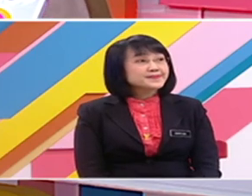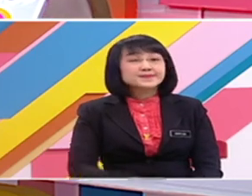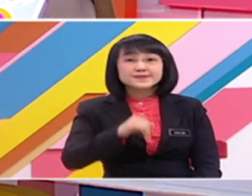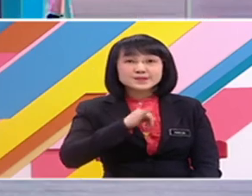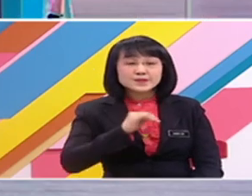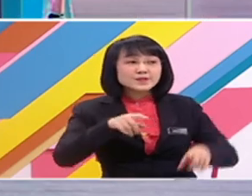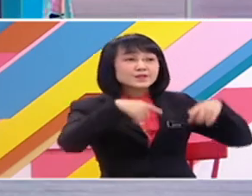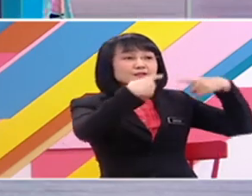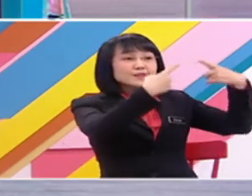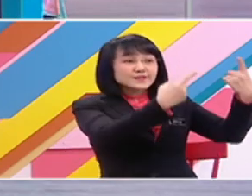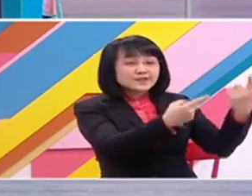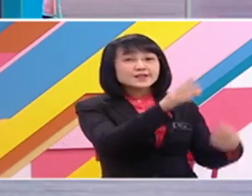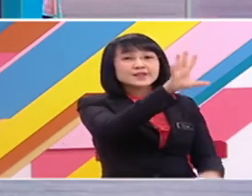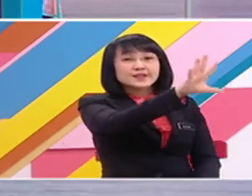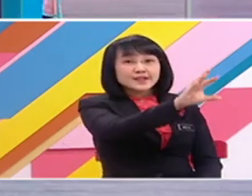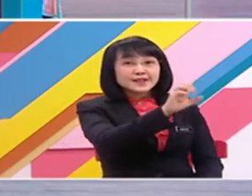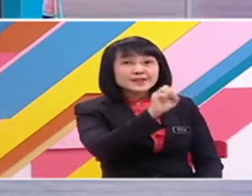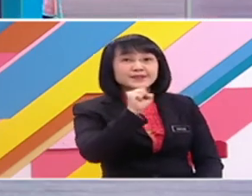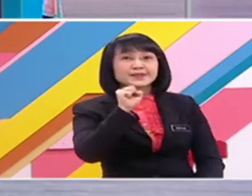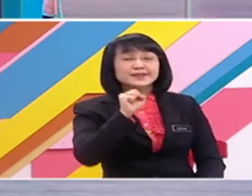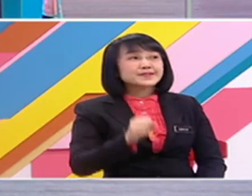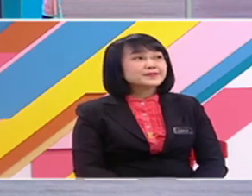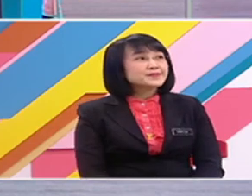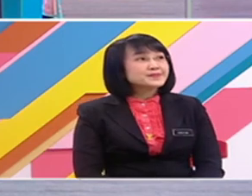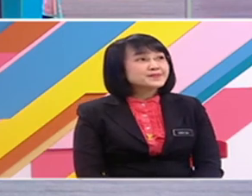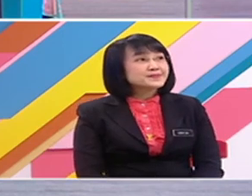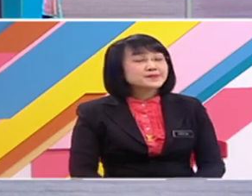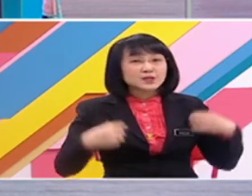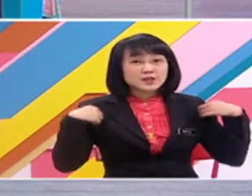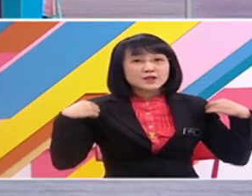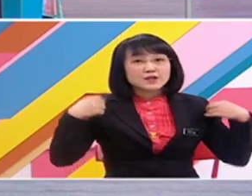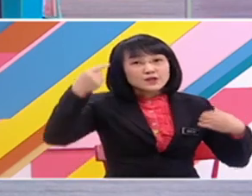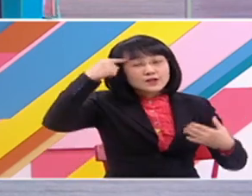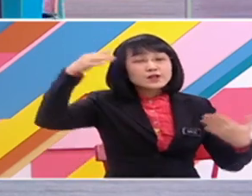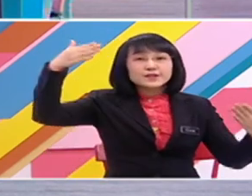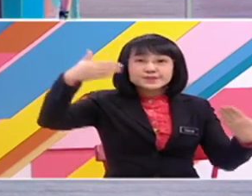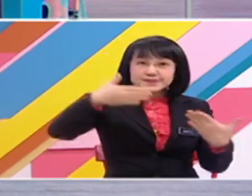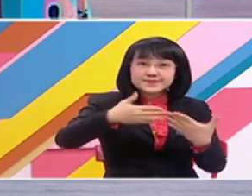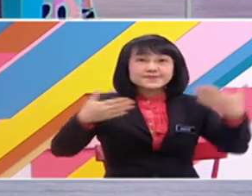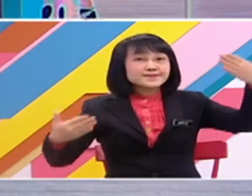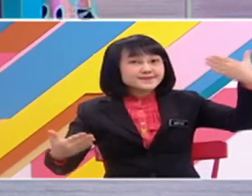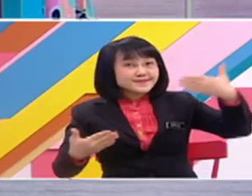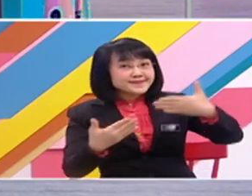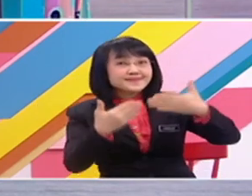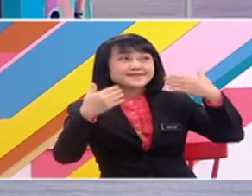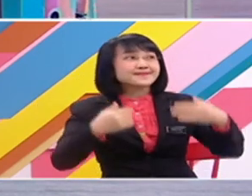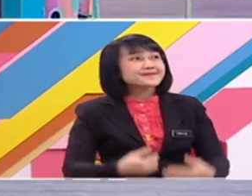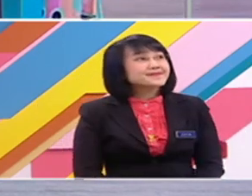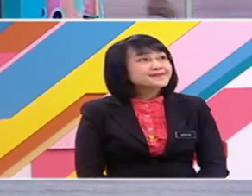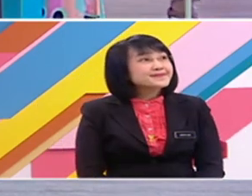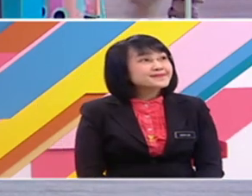the other side, kids, to get the outfits and then match it there, right, teacher? Yes. Okay. Right. All right.